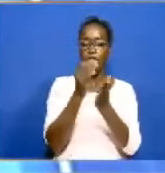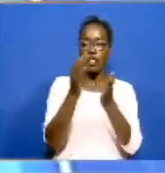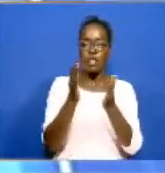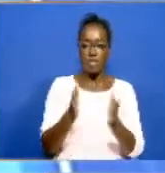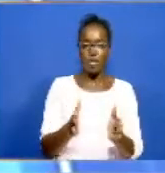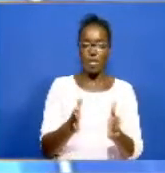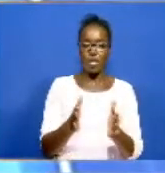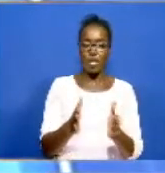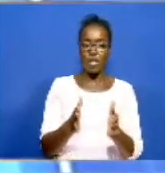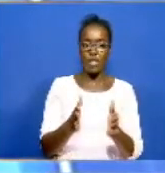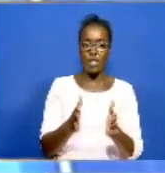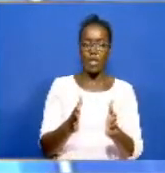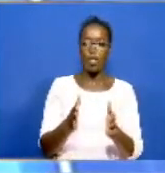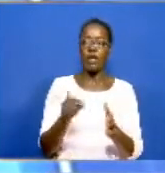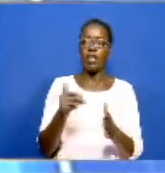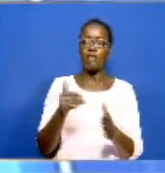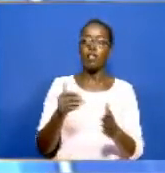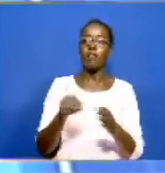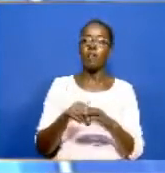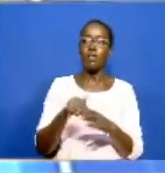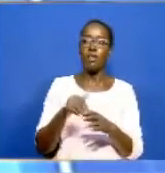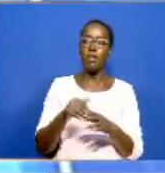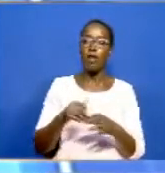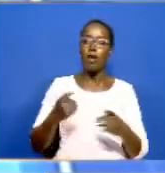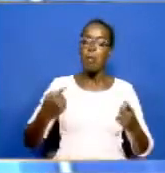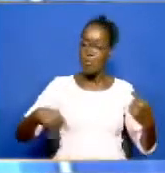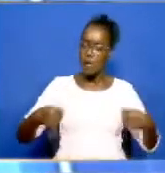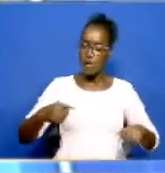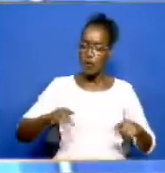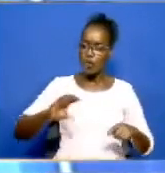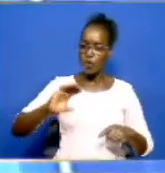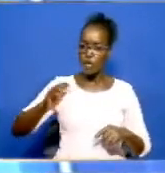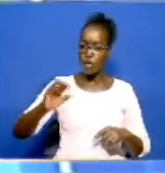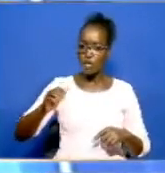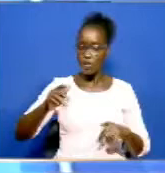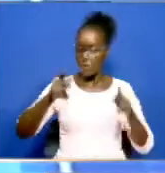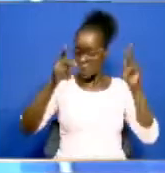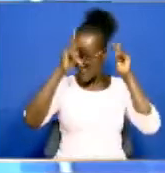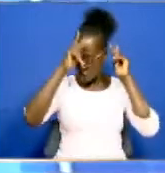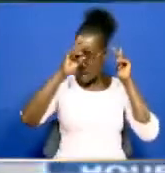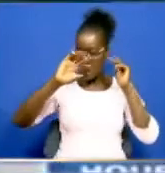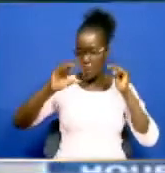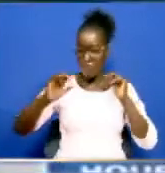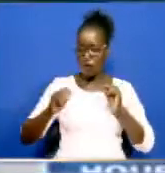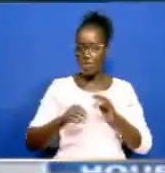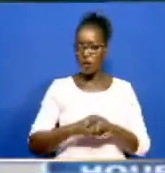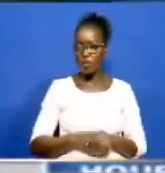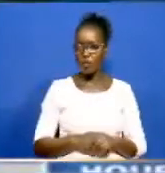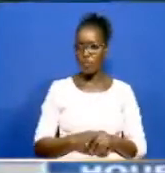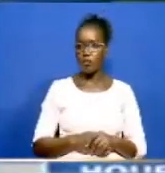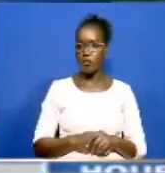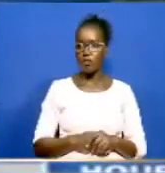the Bulonga polling station in Matungu Constituency, Kakamega County.